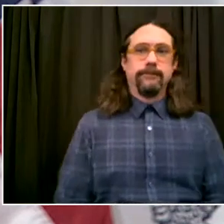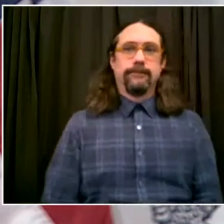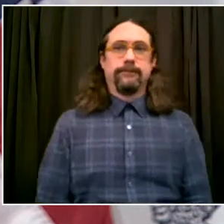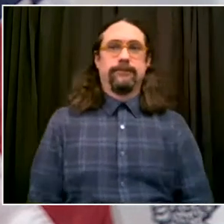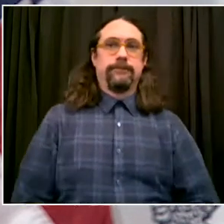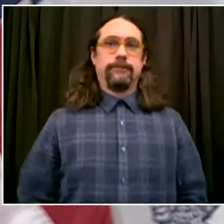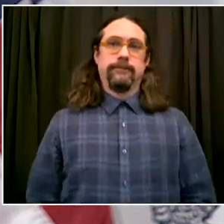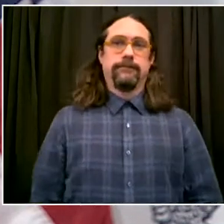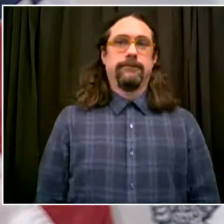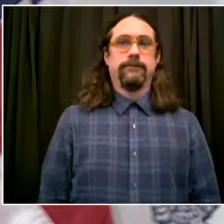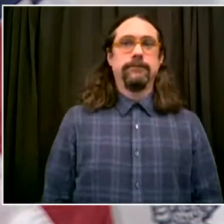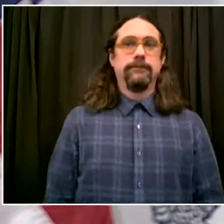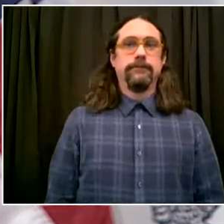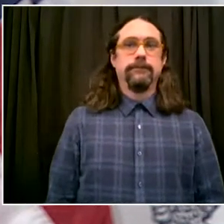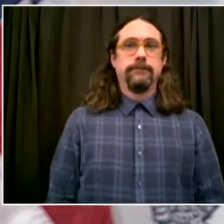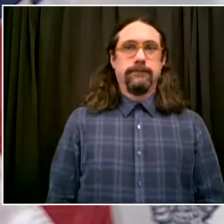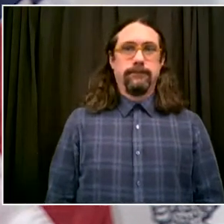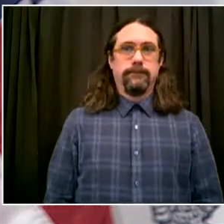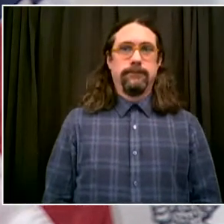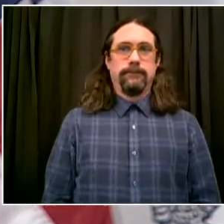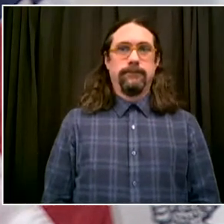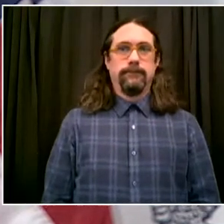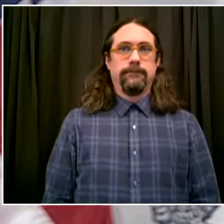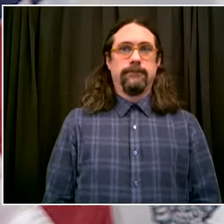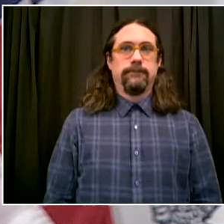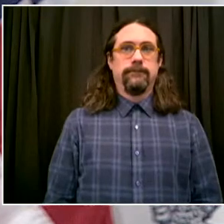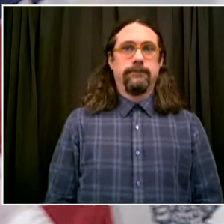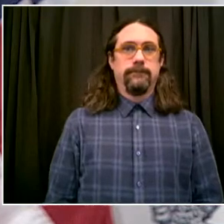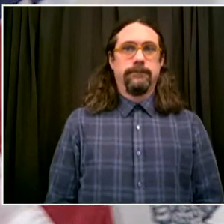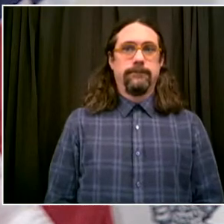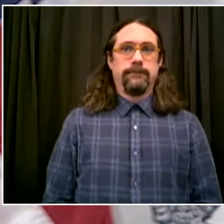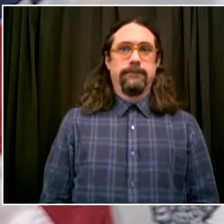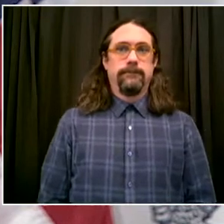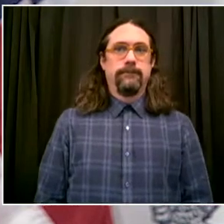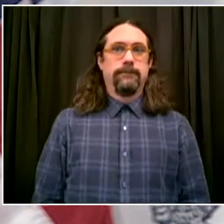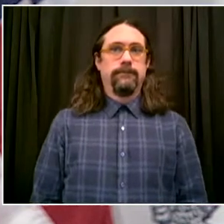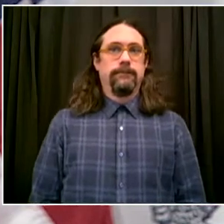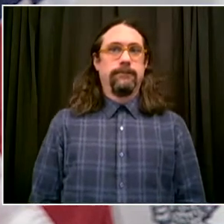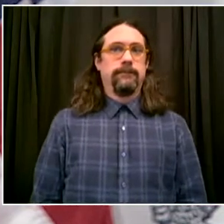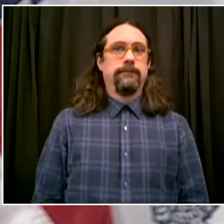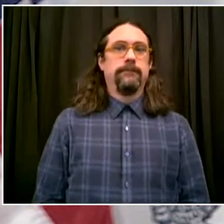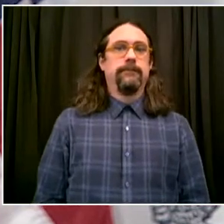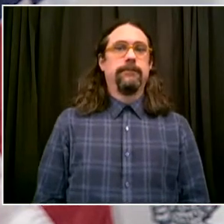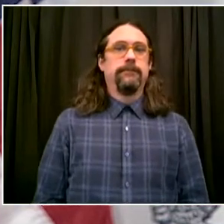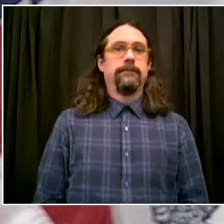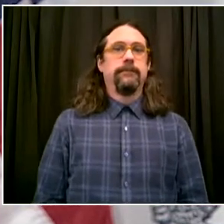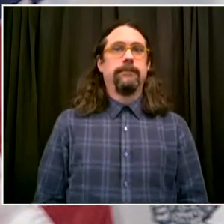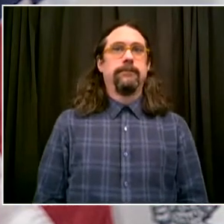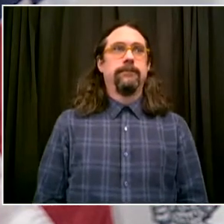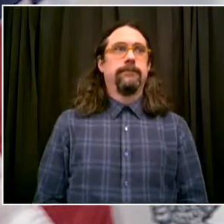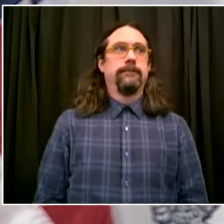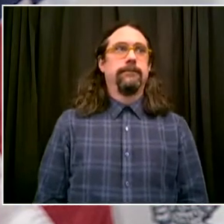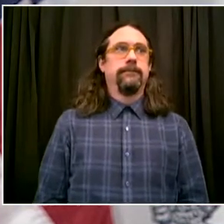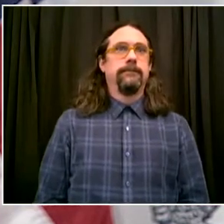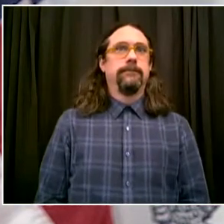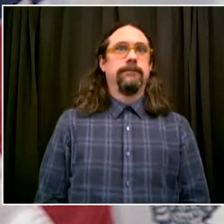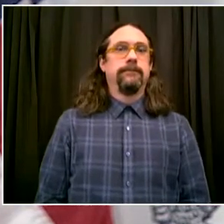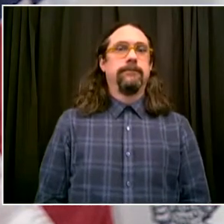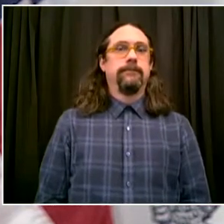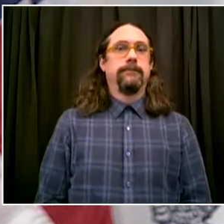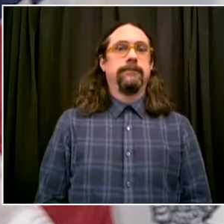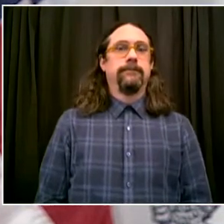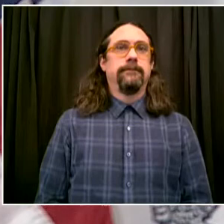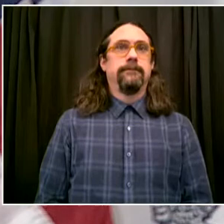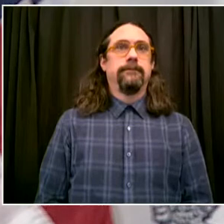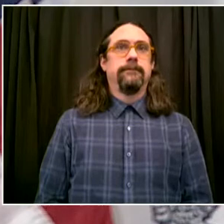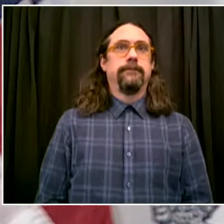segura y a todos los neoyorquinos a salvo. With that, let's turn to our colleagues in the media. Please let me know